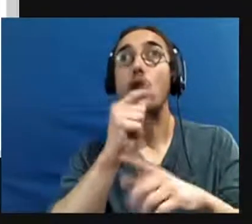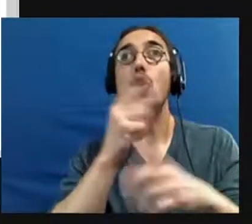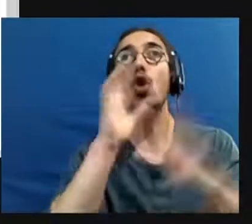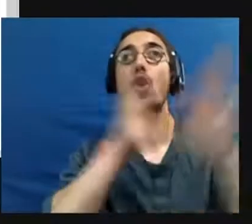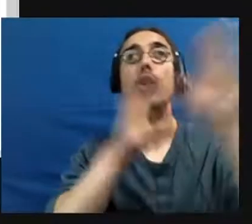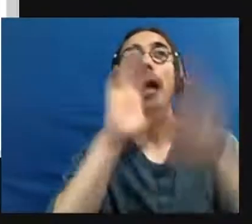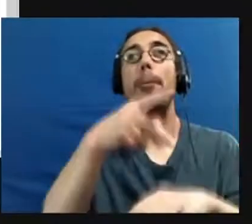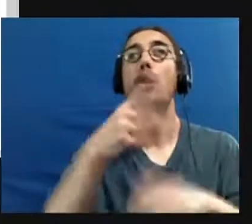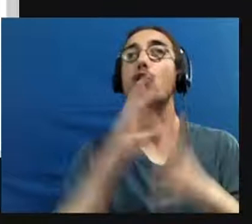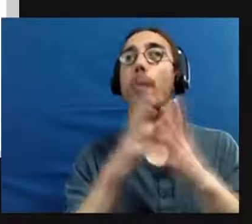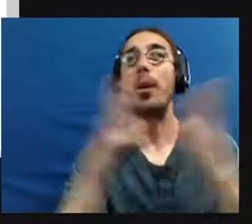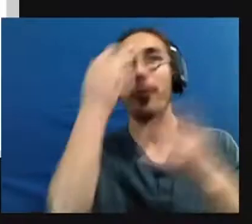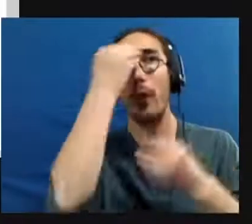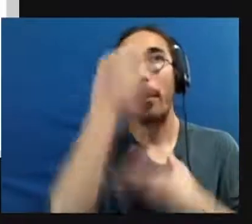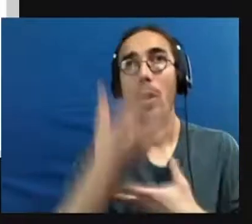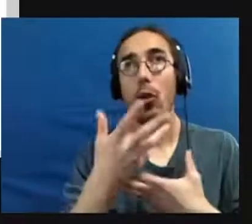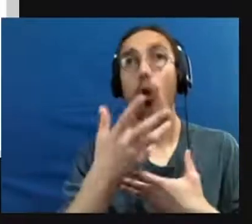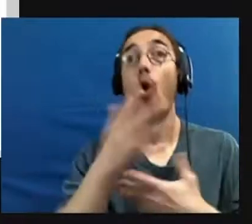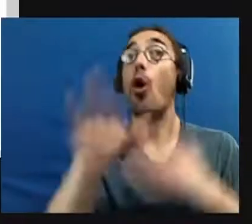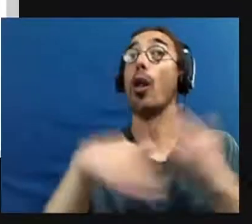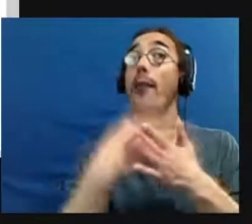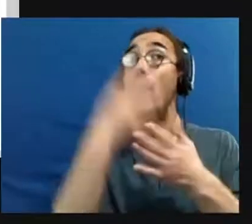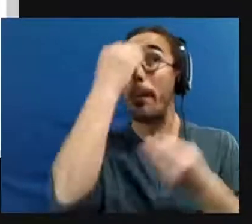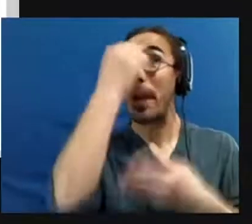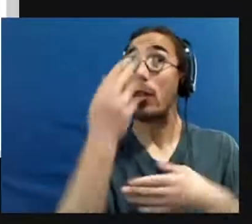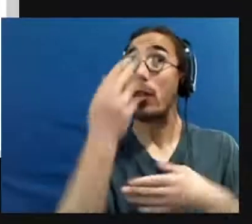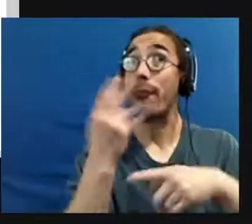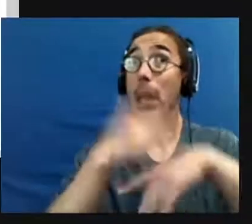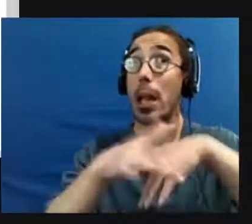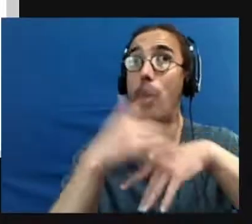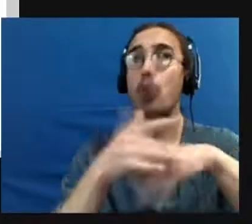the information is available to you. Use it.